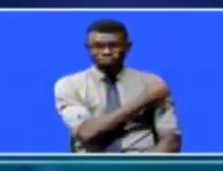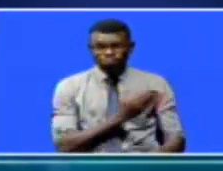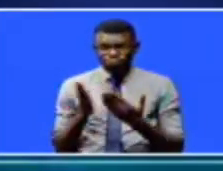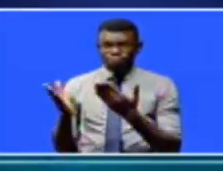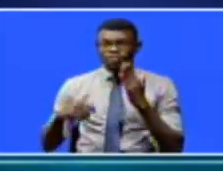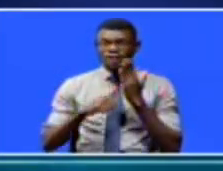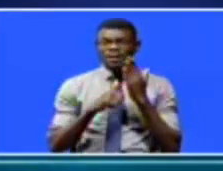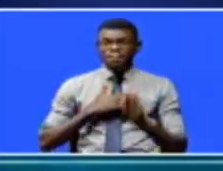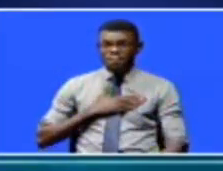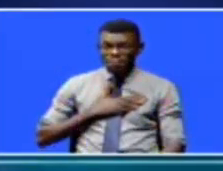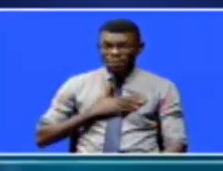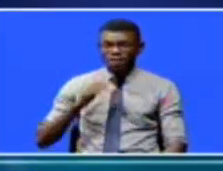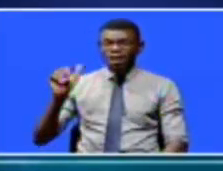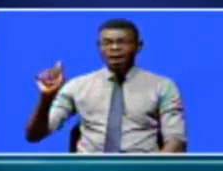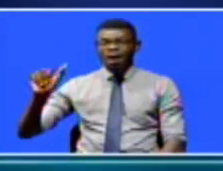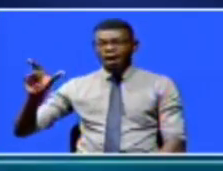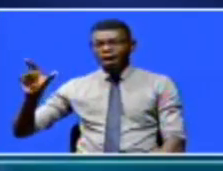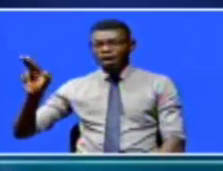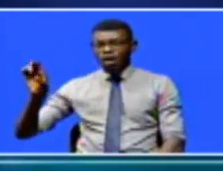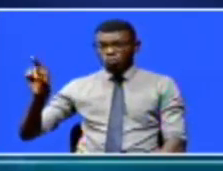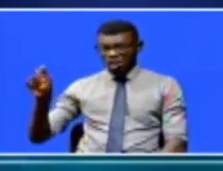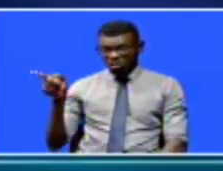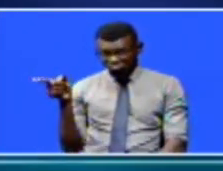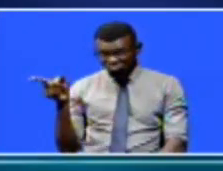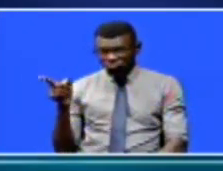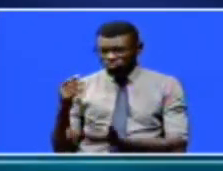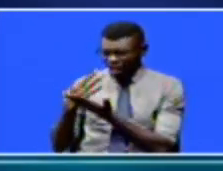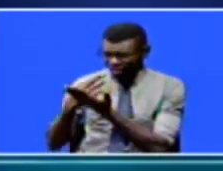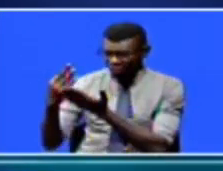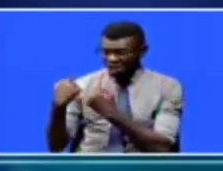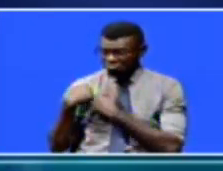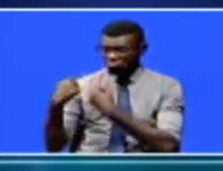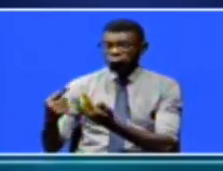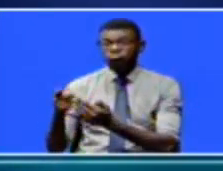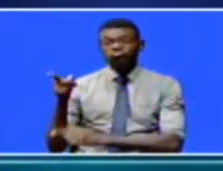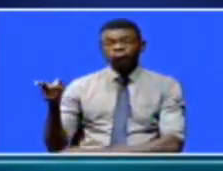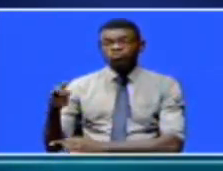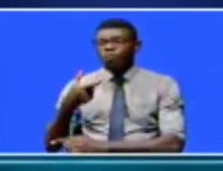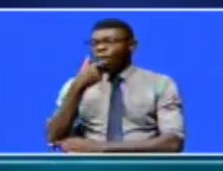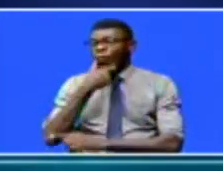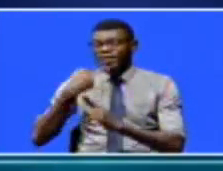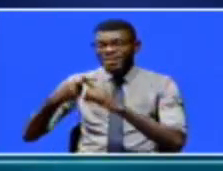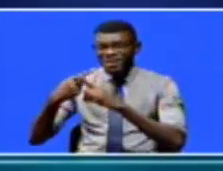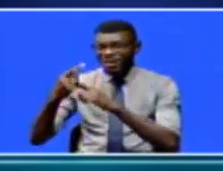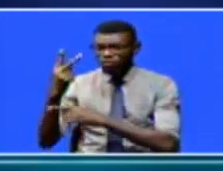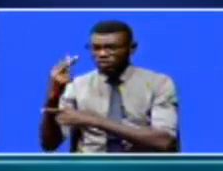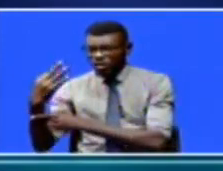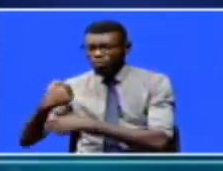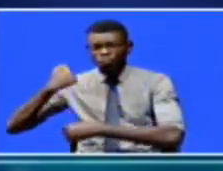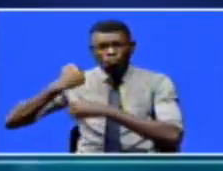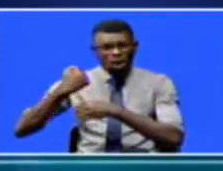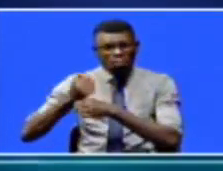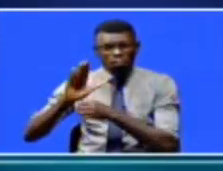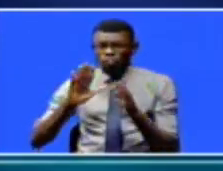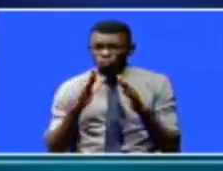My name is Aluda Shema. For 3 weeks now, 23-year-old Shema's routine revolves around the